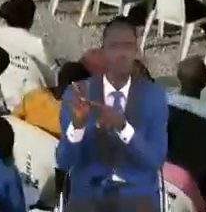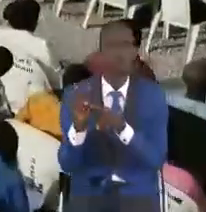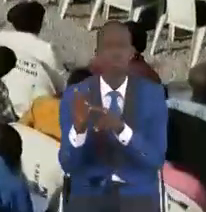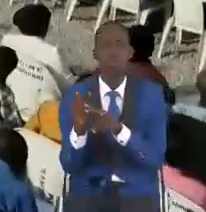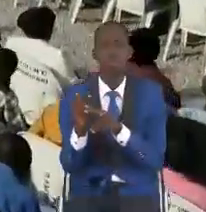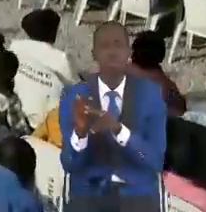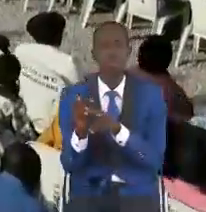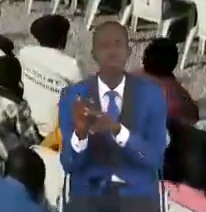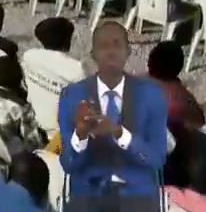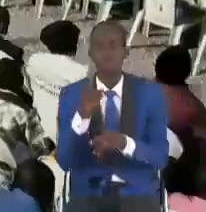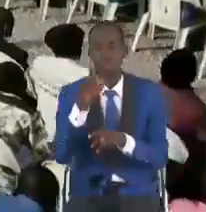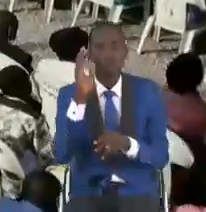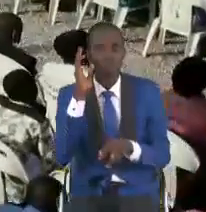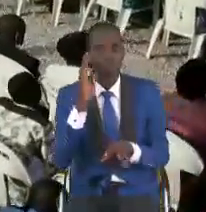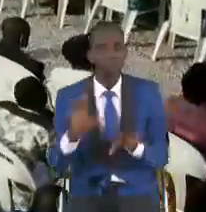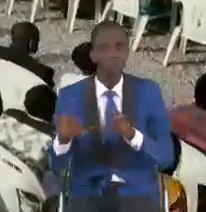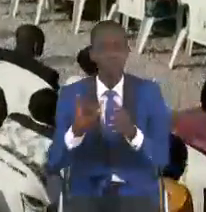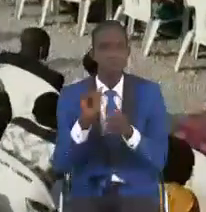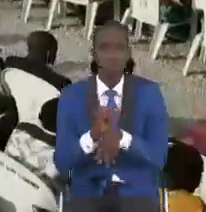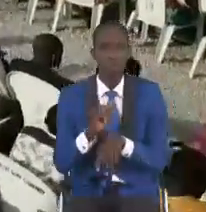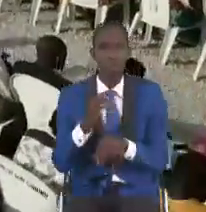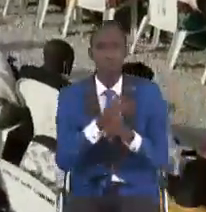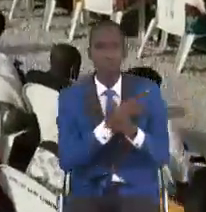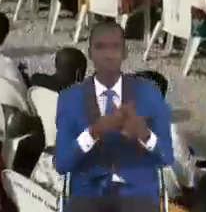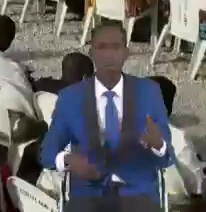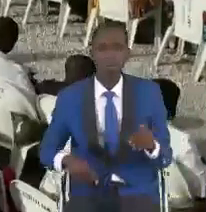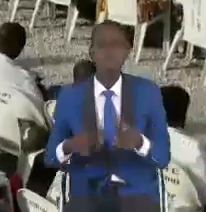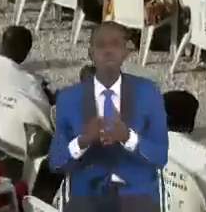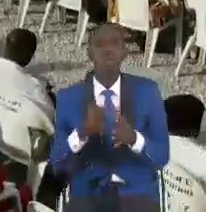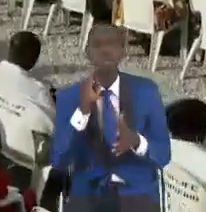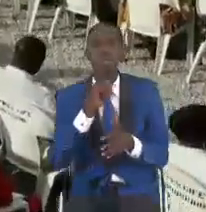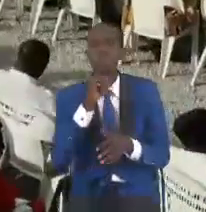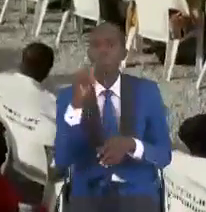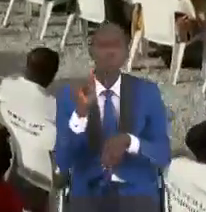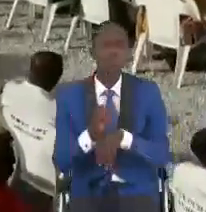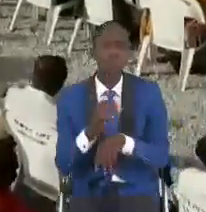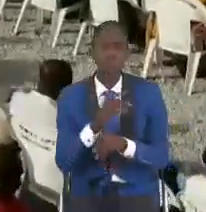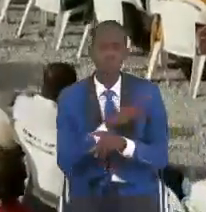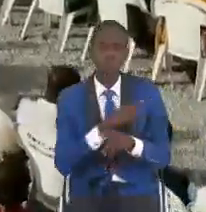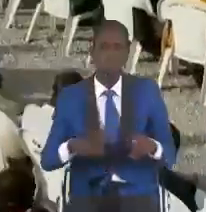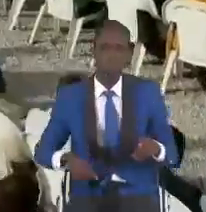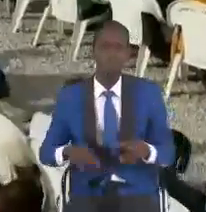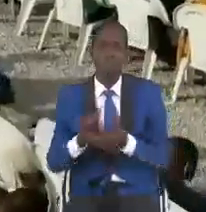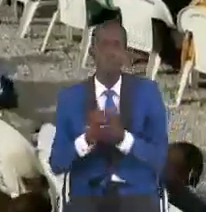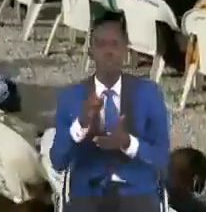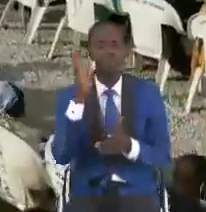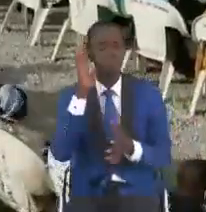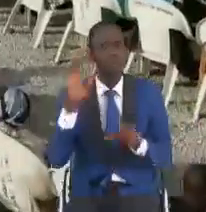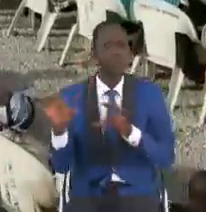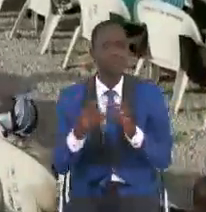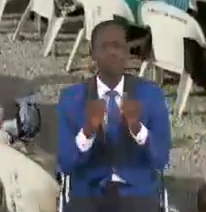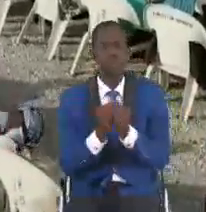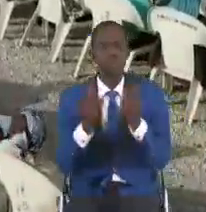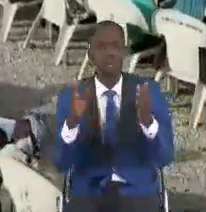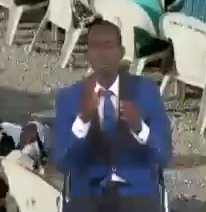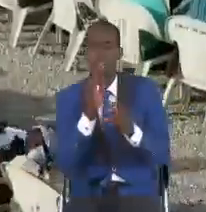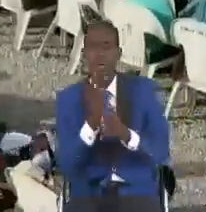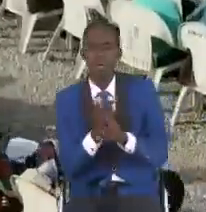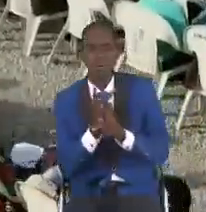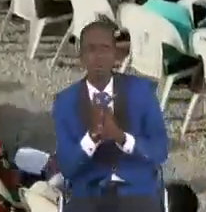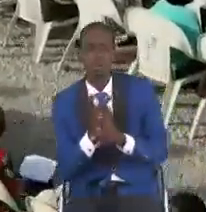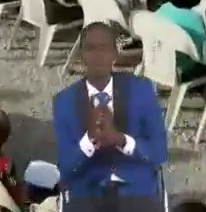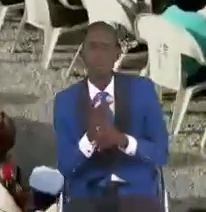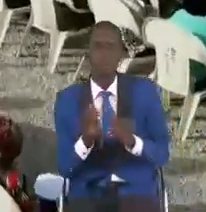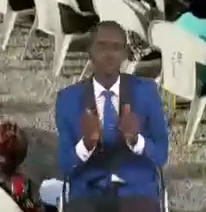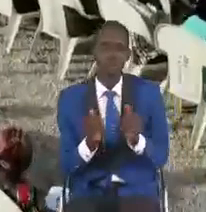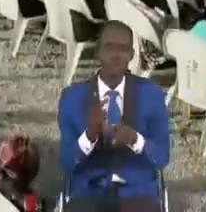going to do the work of the Lord. It's not the work of the Lord that we do with carelessness. And, you know, stumbling blocks are there. We're falling every